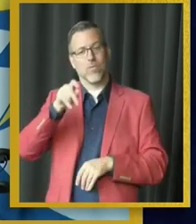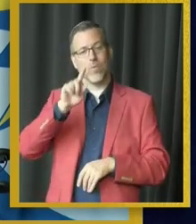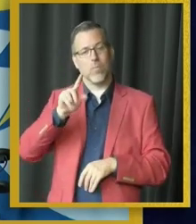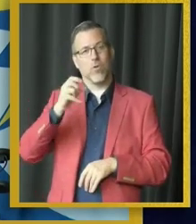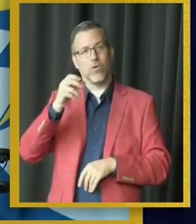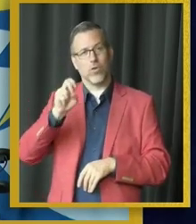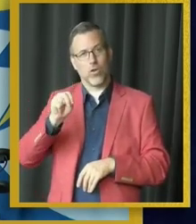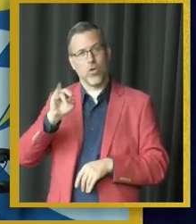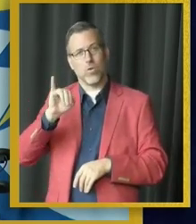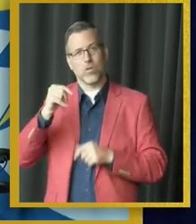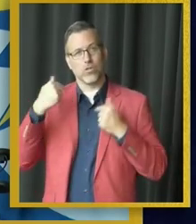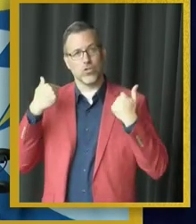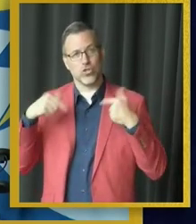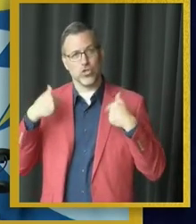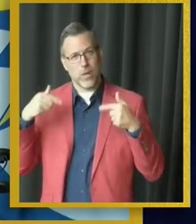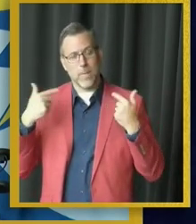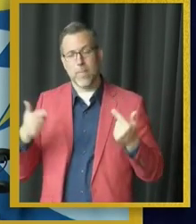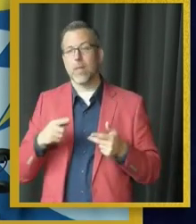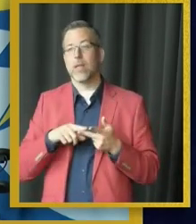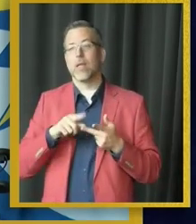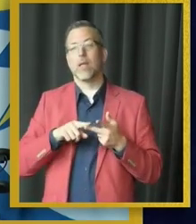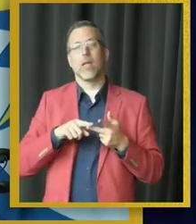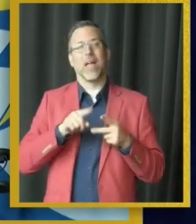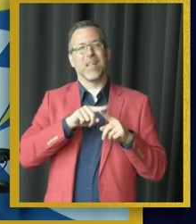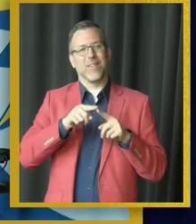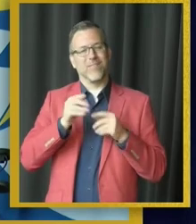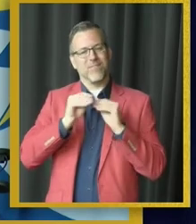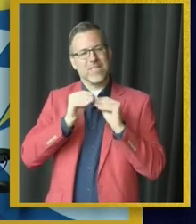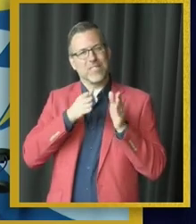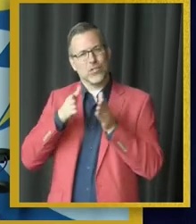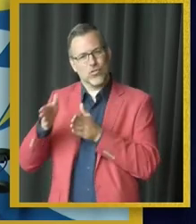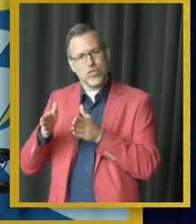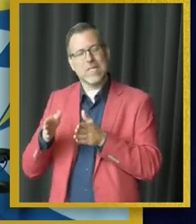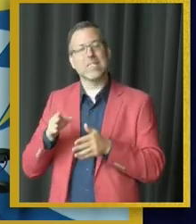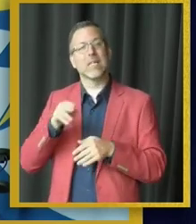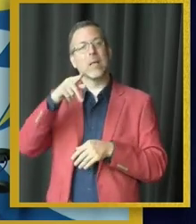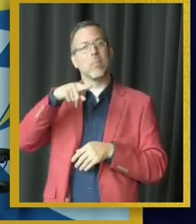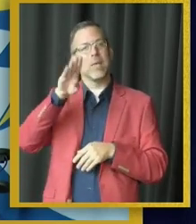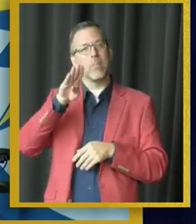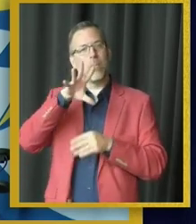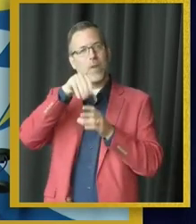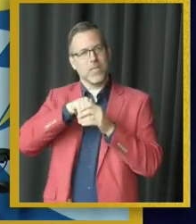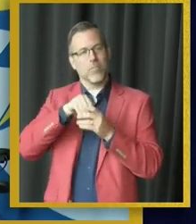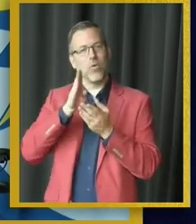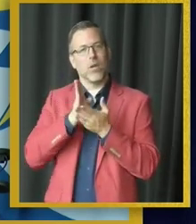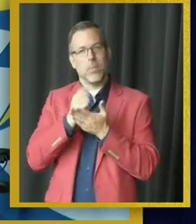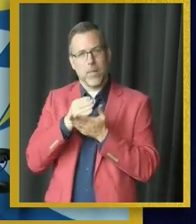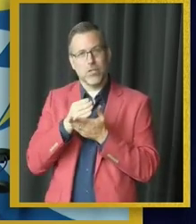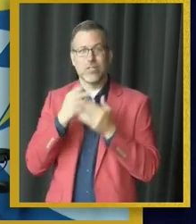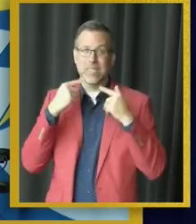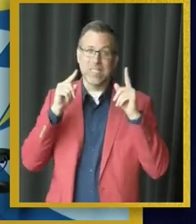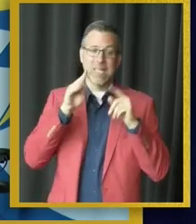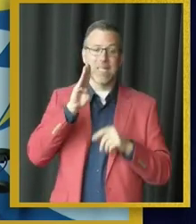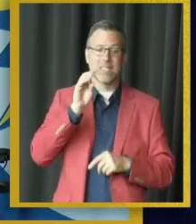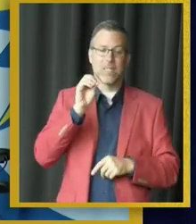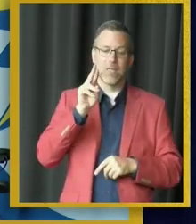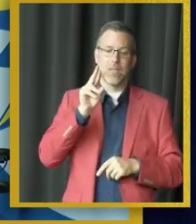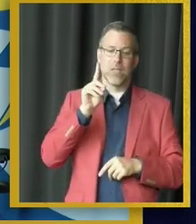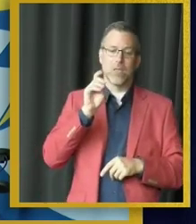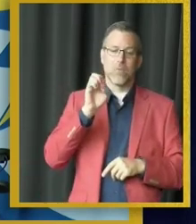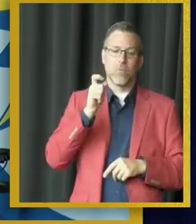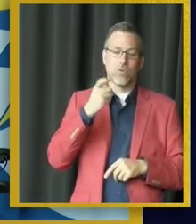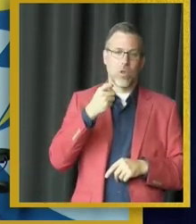streets like Haynes Park Drive. Participatory budgeting was such a success in Bordeaux and North Nashville during its